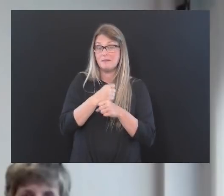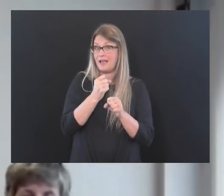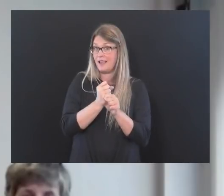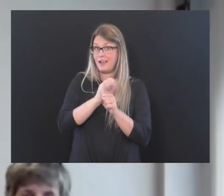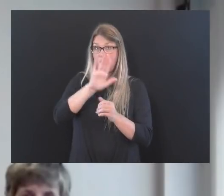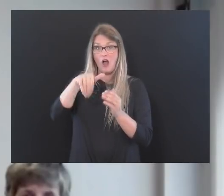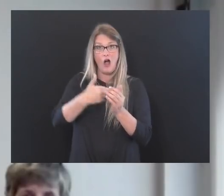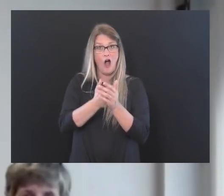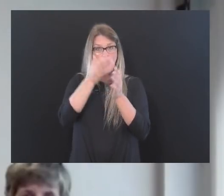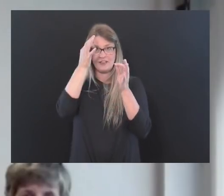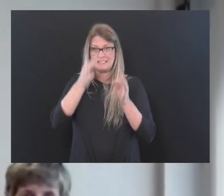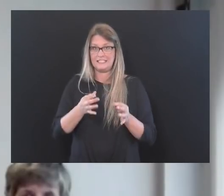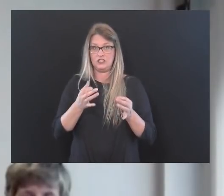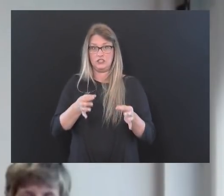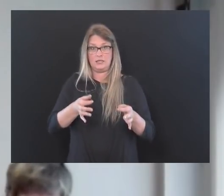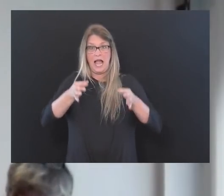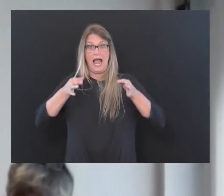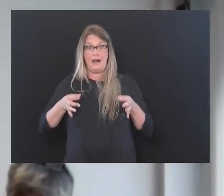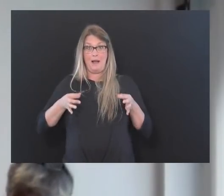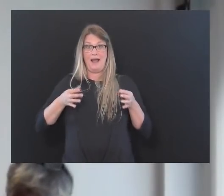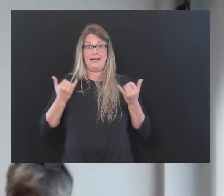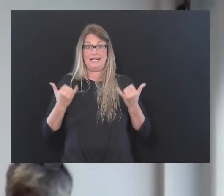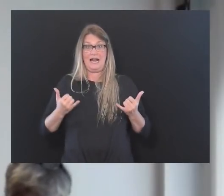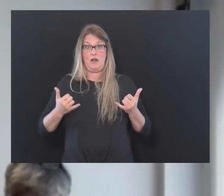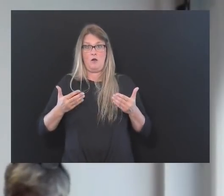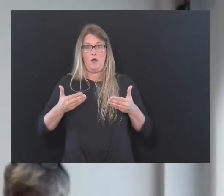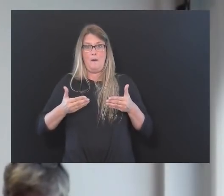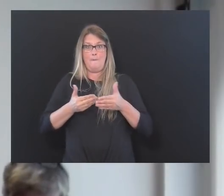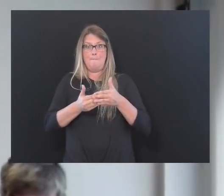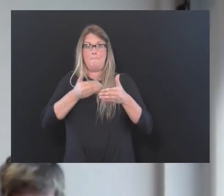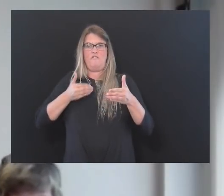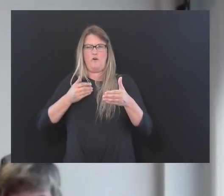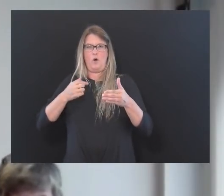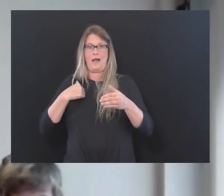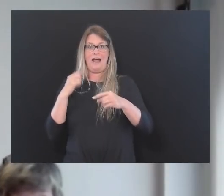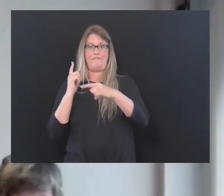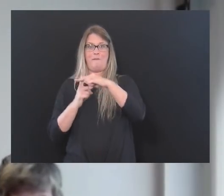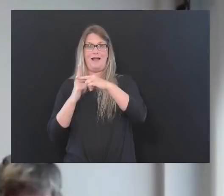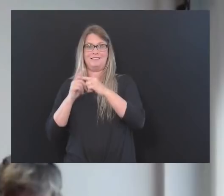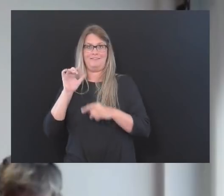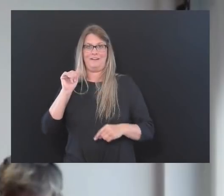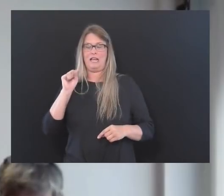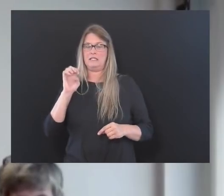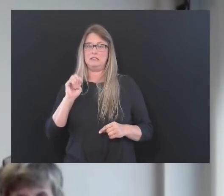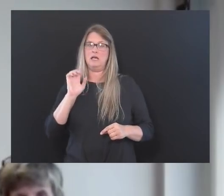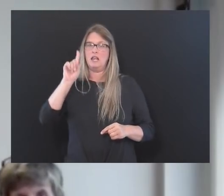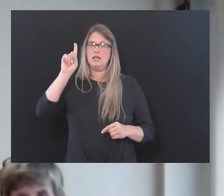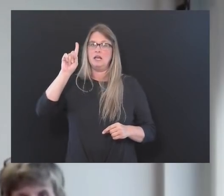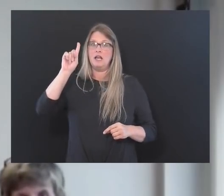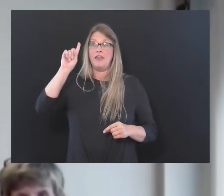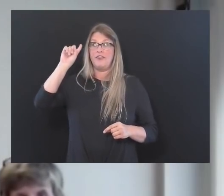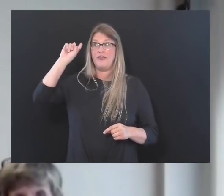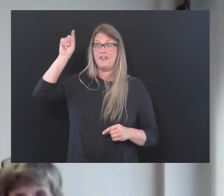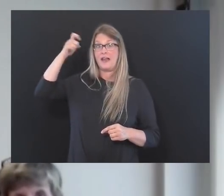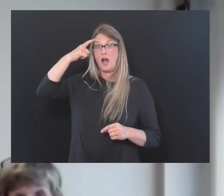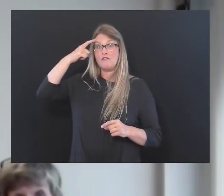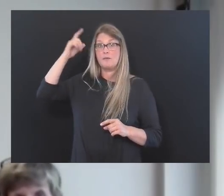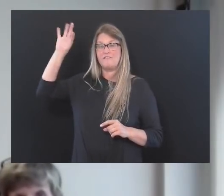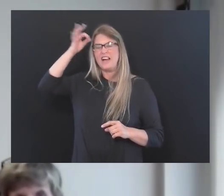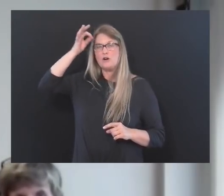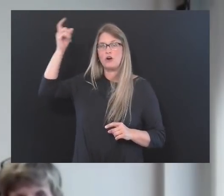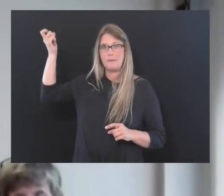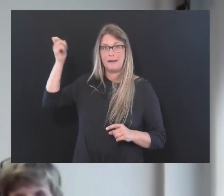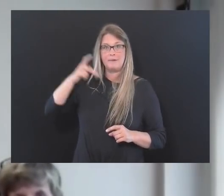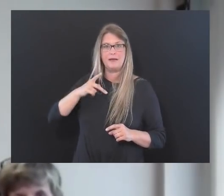these decisions early on, in some instances before we even had a positive case. So the federal government has come along and said they're going to relax some of